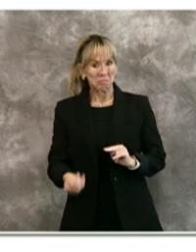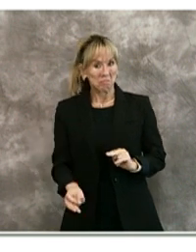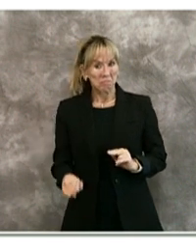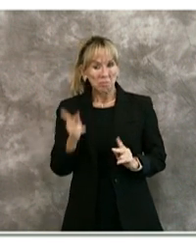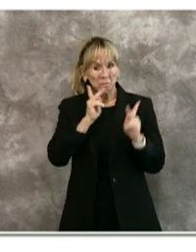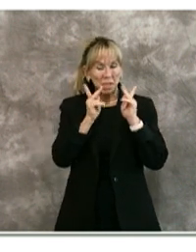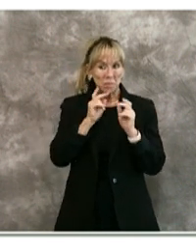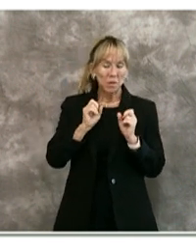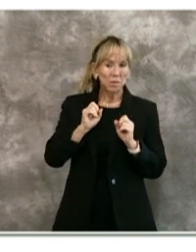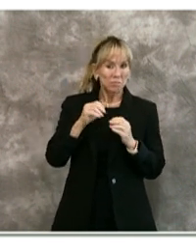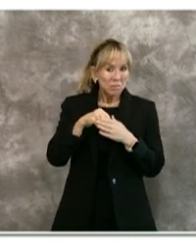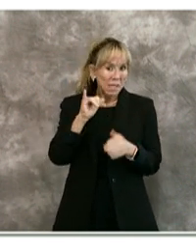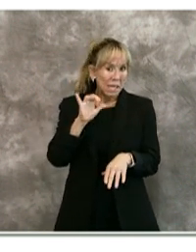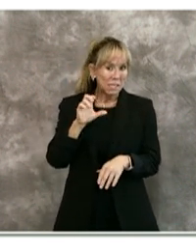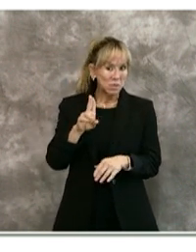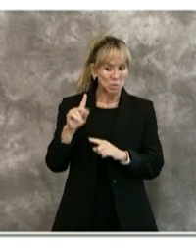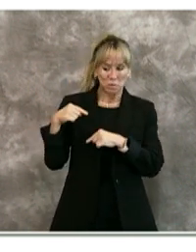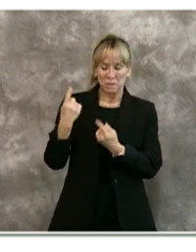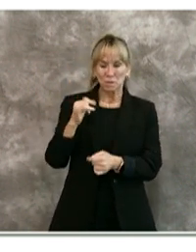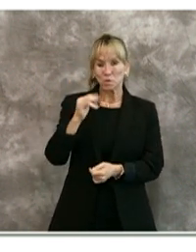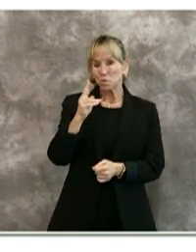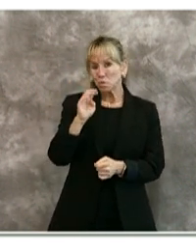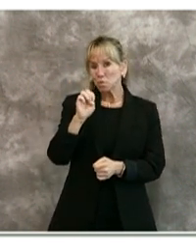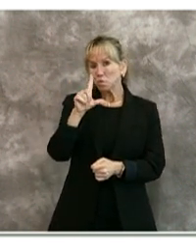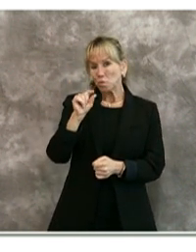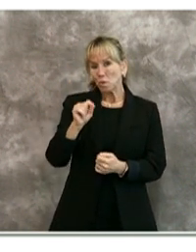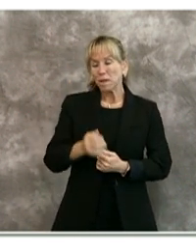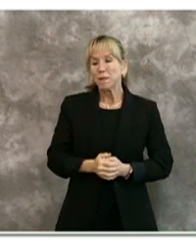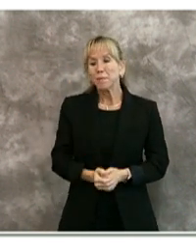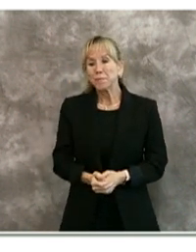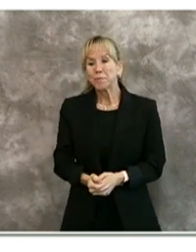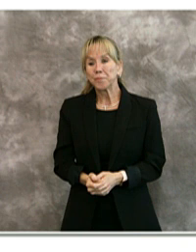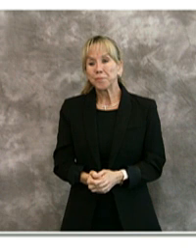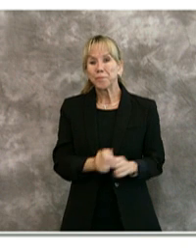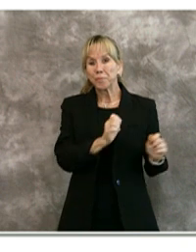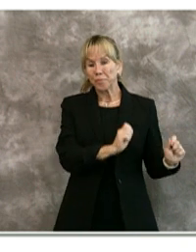June 20th. Next slide